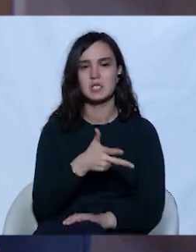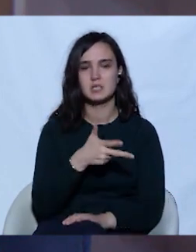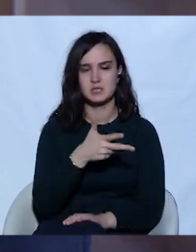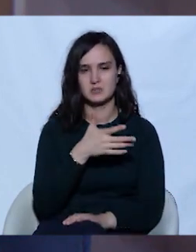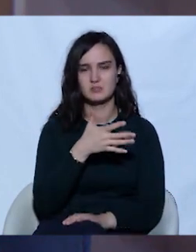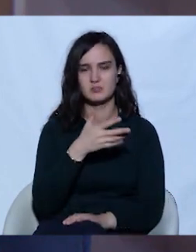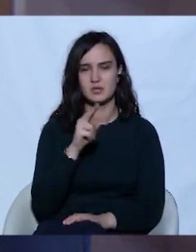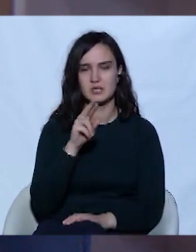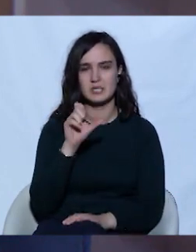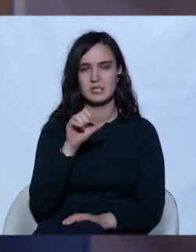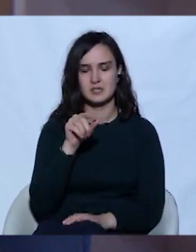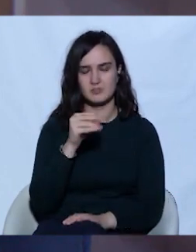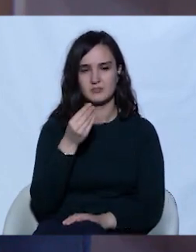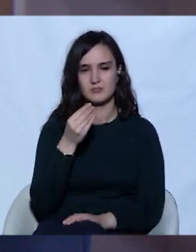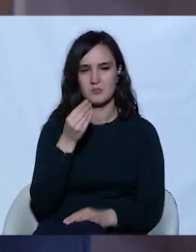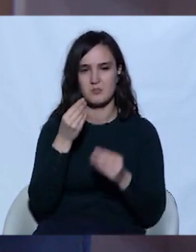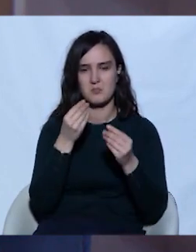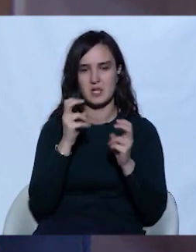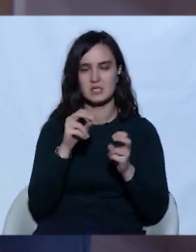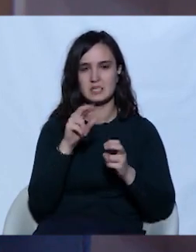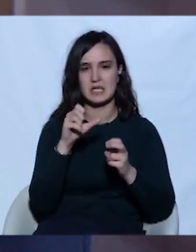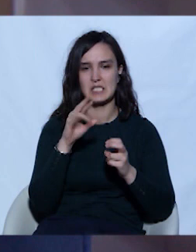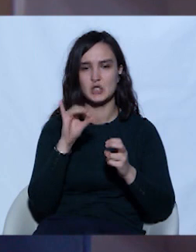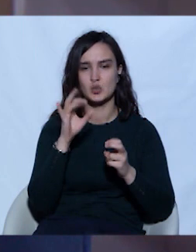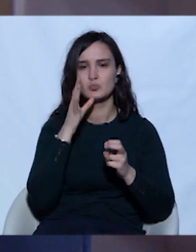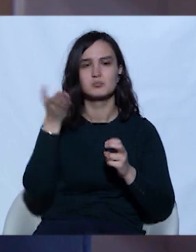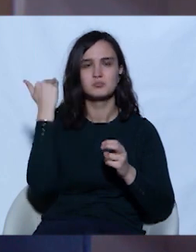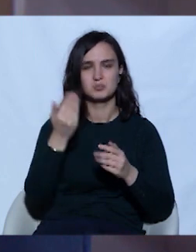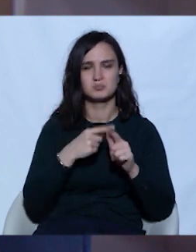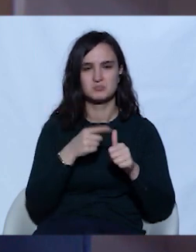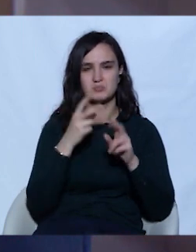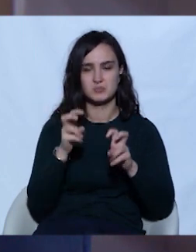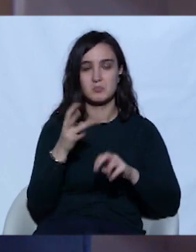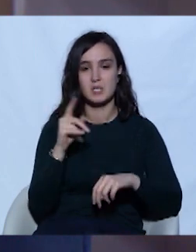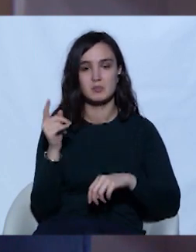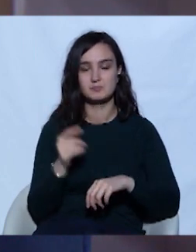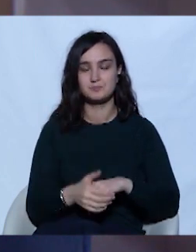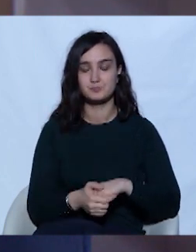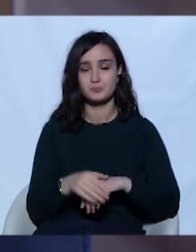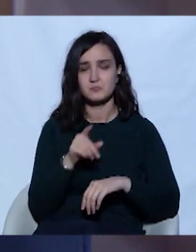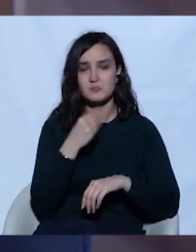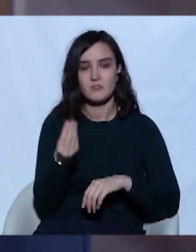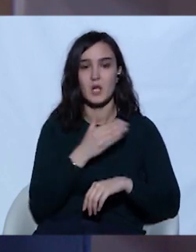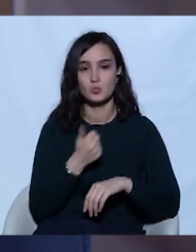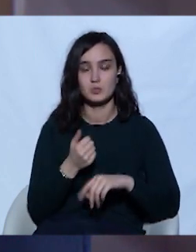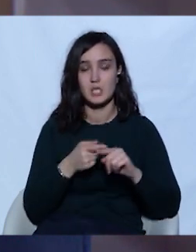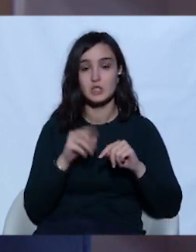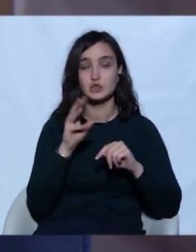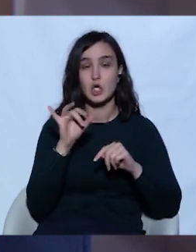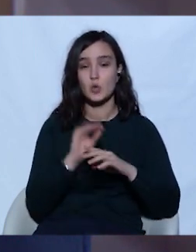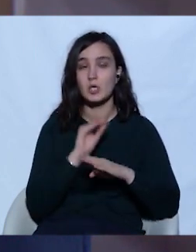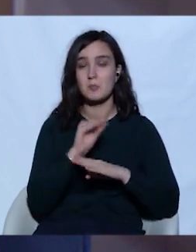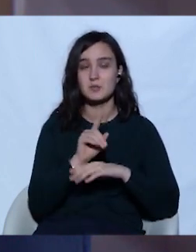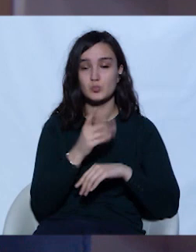he correctly predicts the true nature of Emma's matchmaking misunderstandings. Mr.